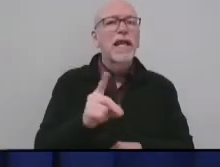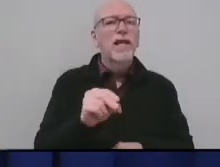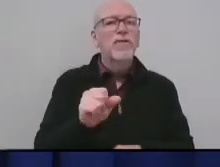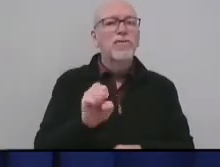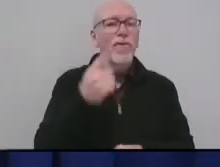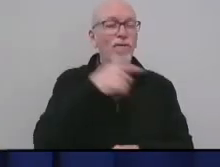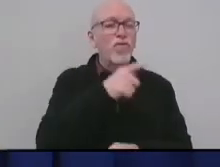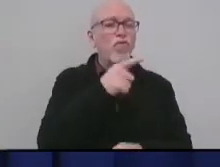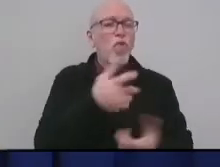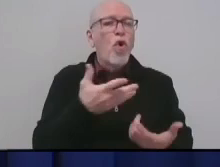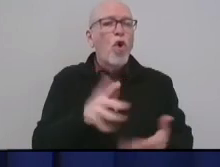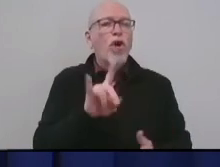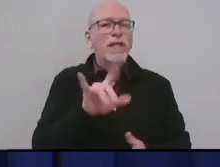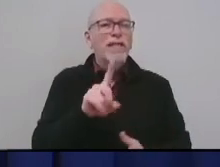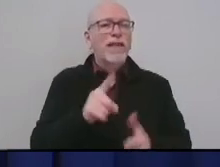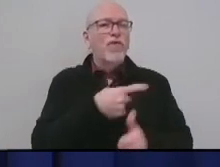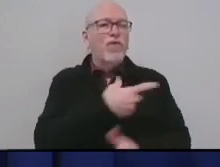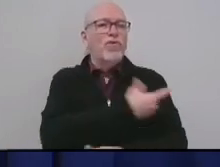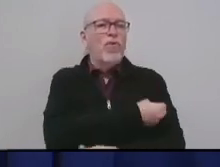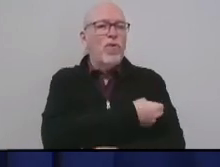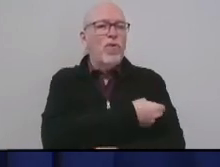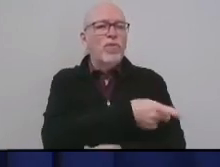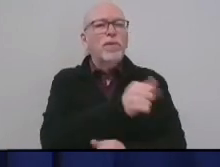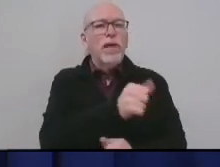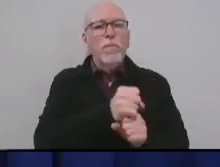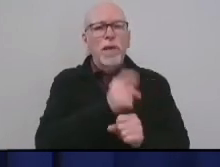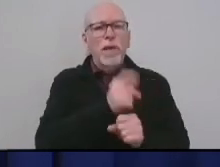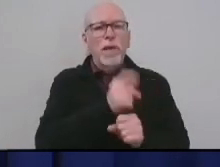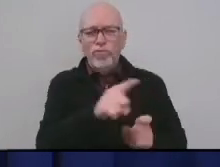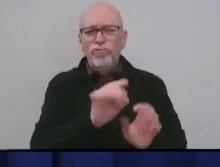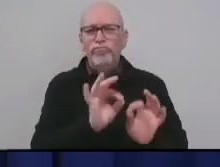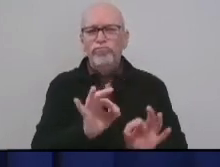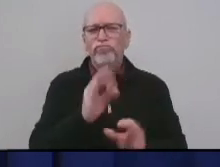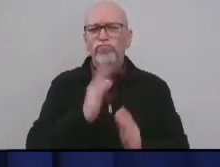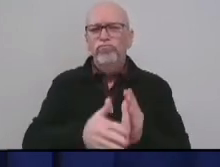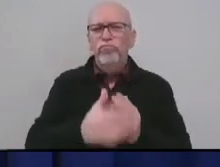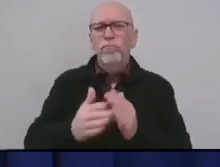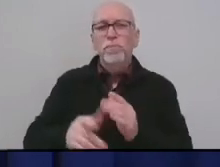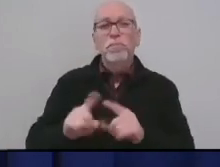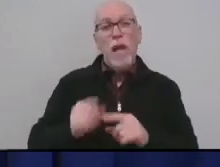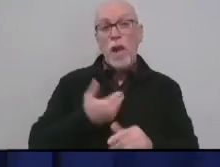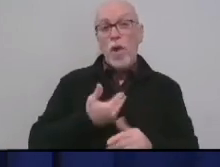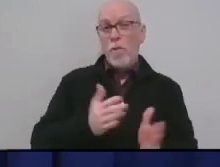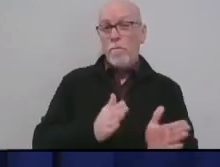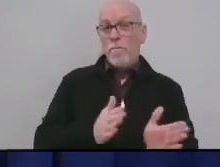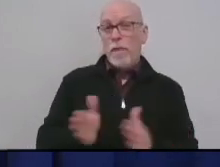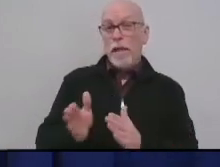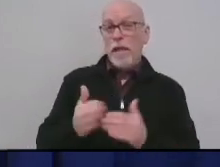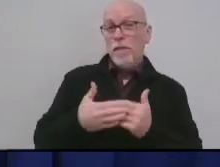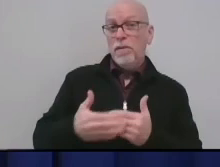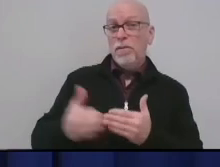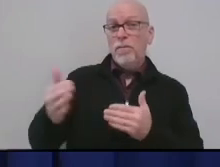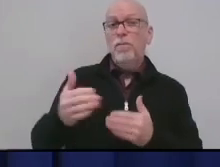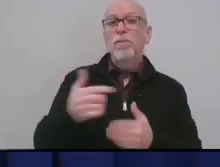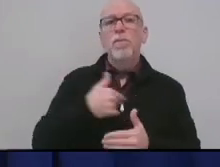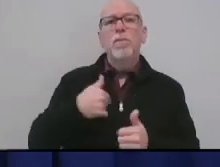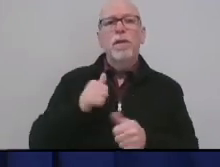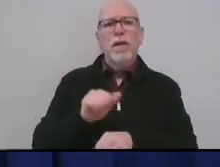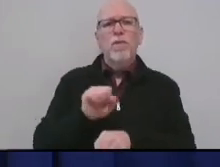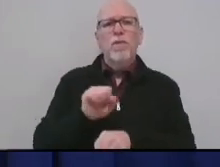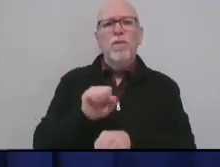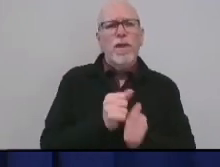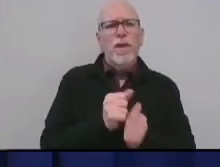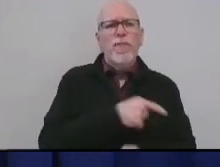had vaccinated. But that is with the plan that as we go forward, we can work with those individuals at these really